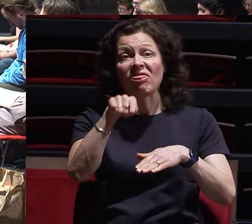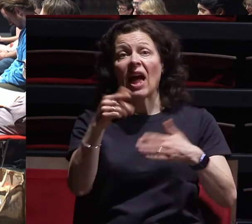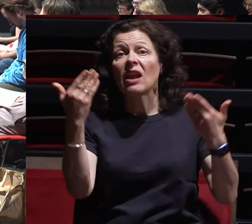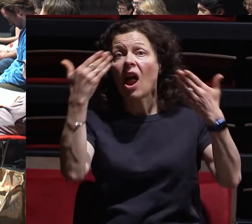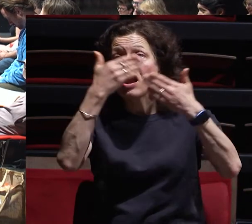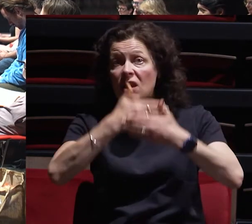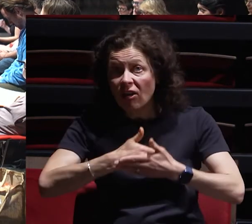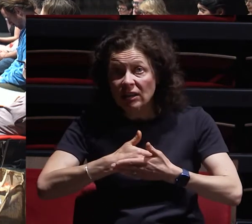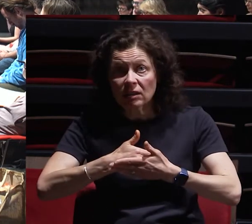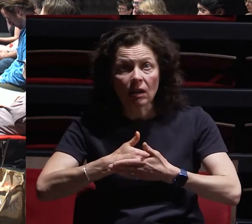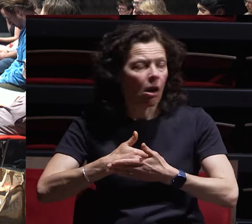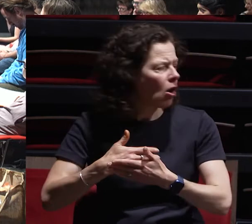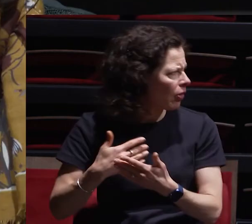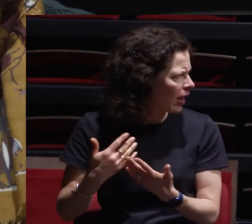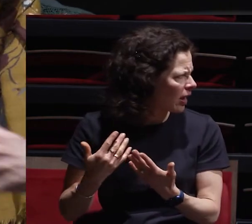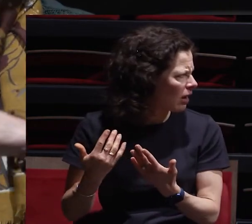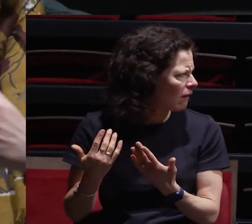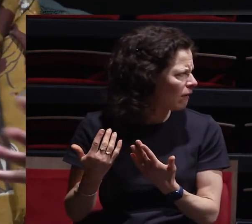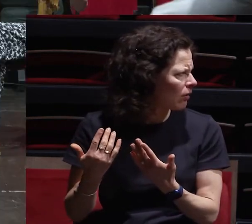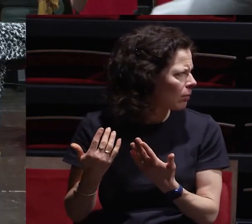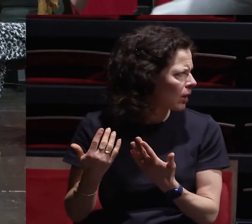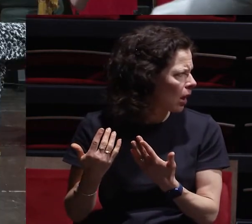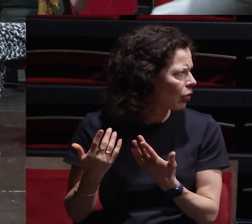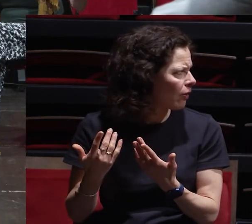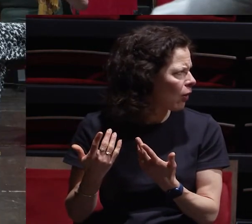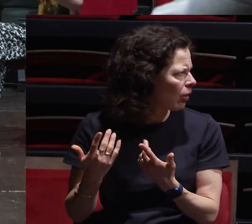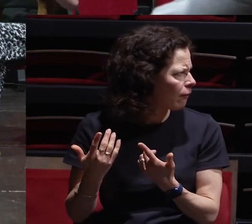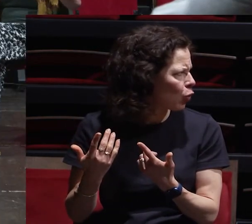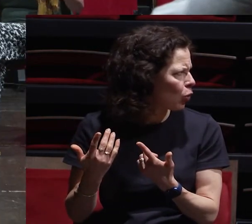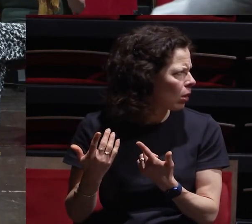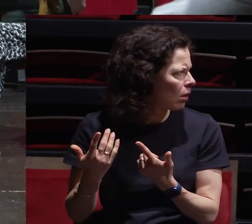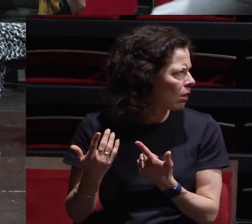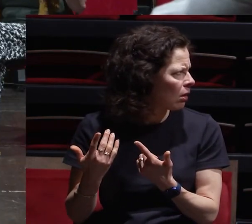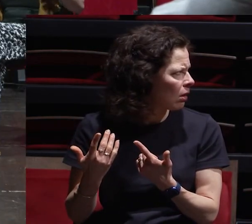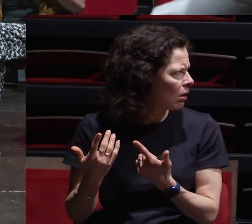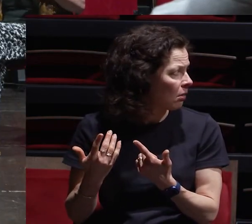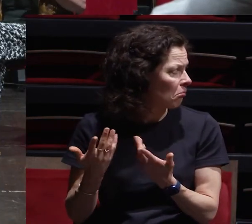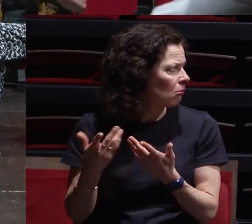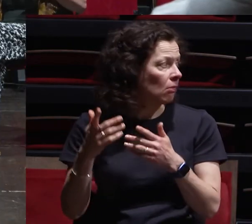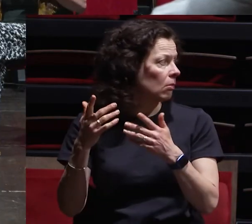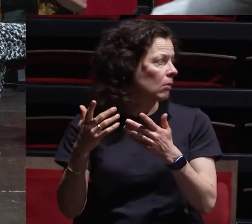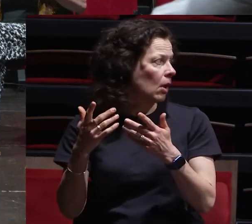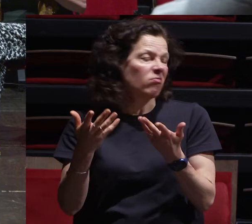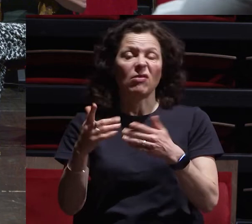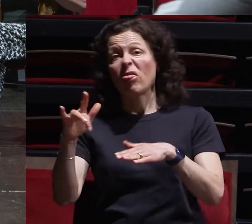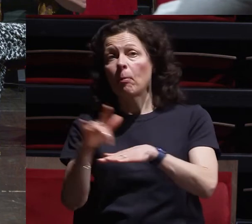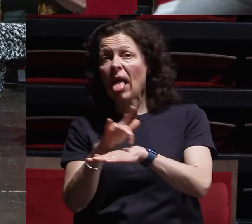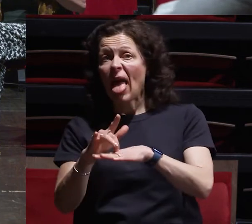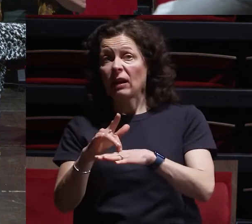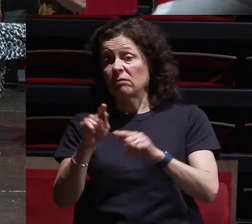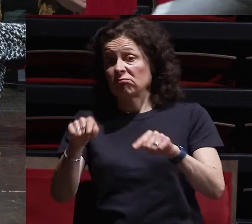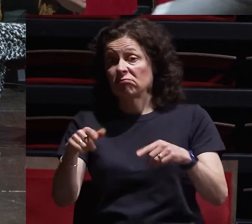the theatre, on the play, on the night, on the form. Exactly, you know. Which is what's so beautiful and unique about it.